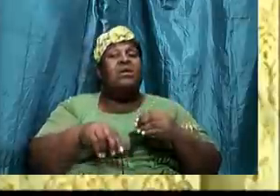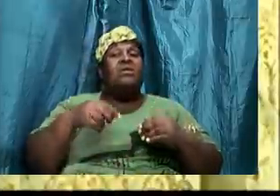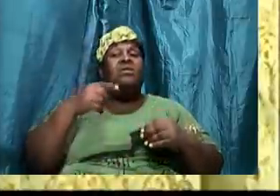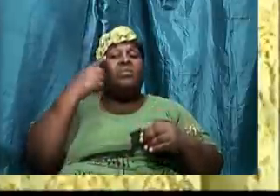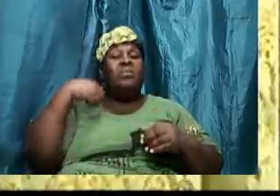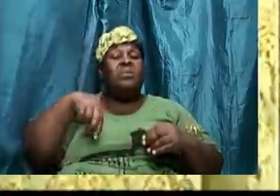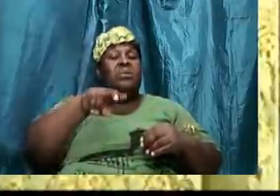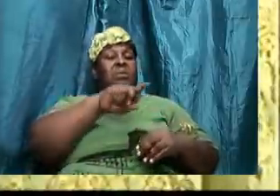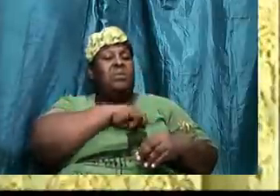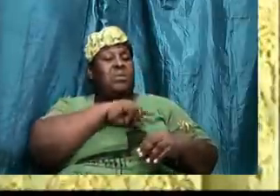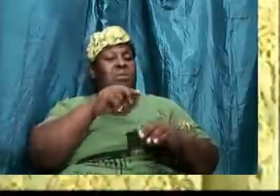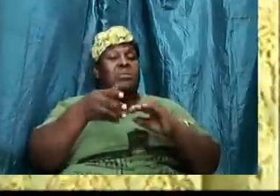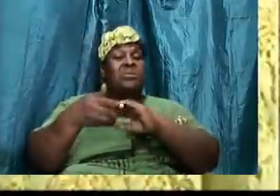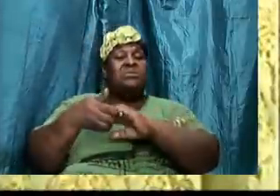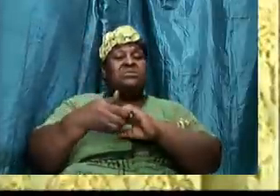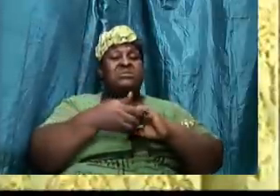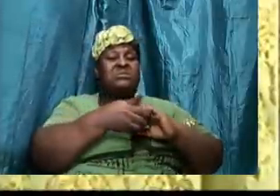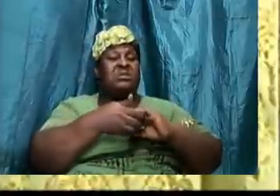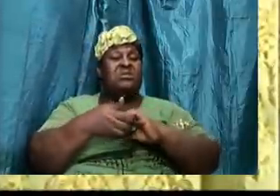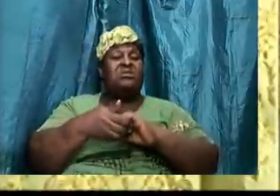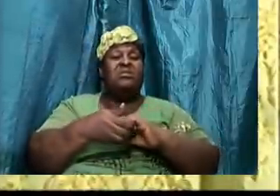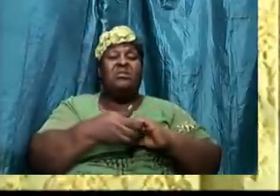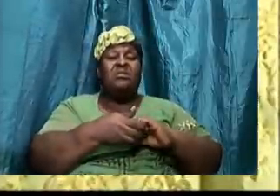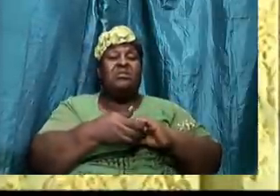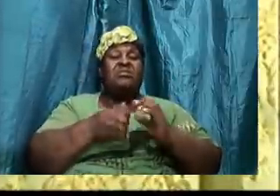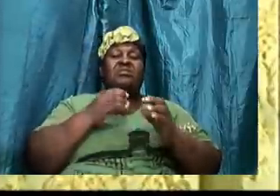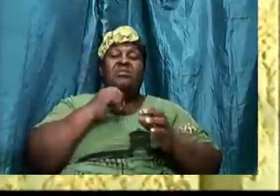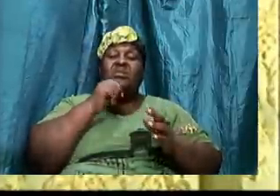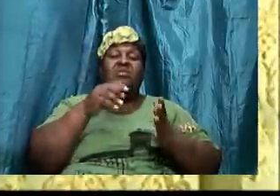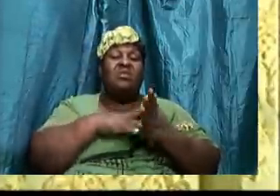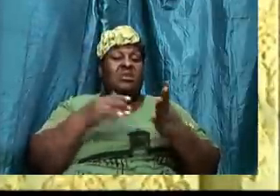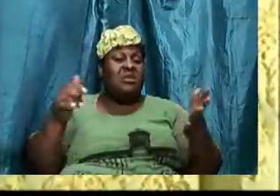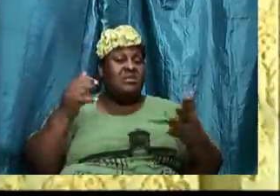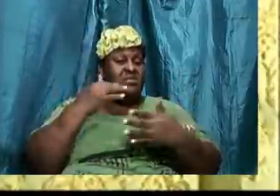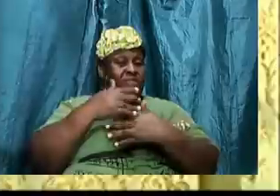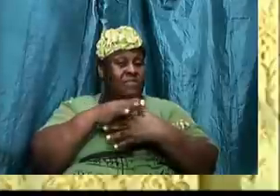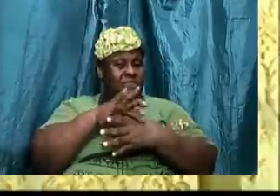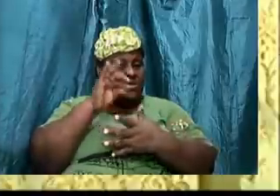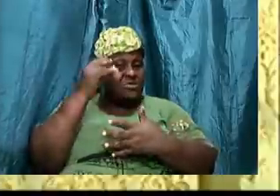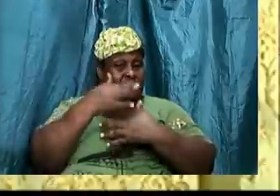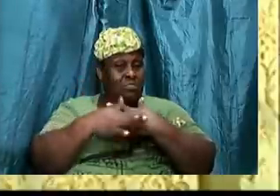against powers and against the rulers of the darkness of this world."